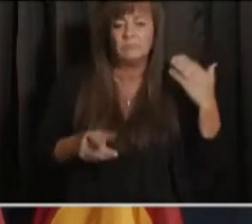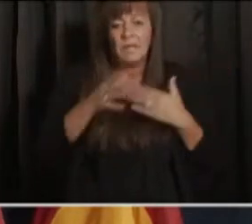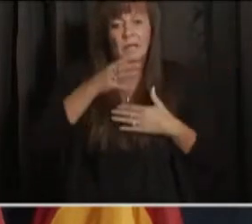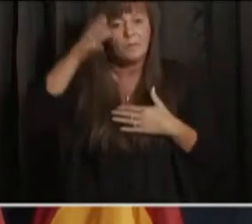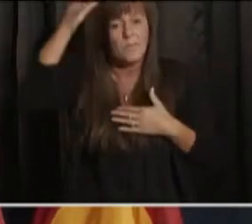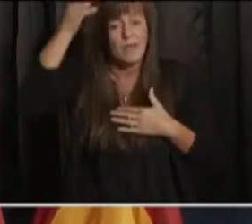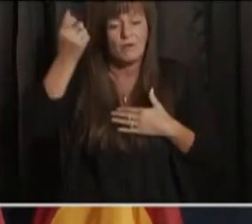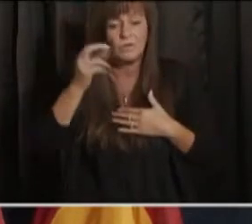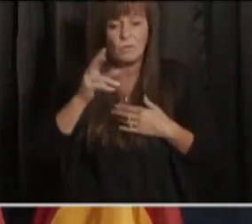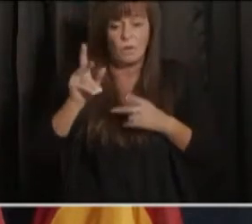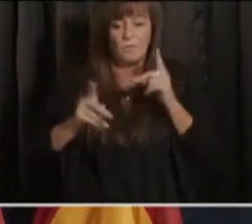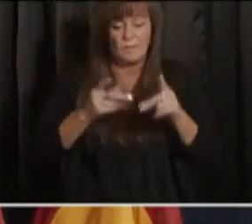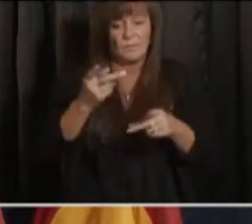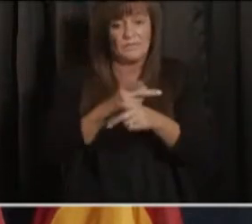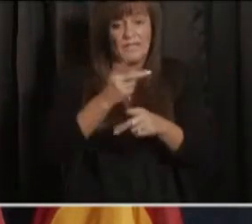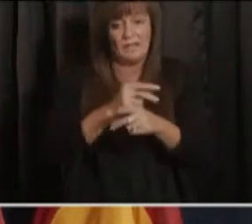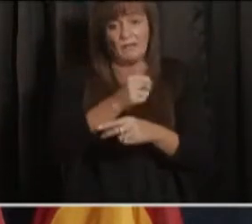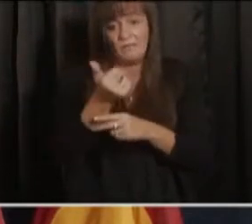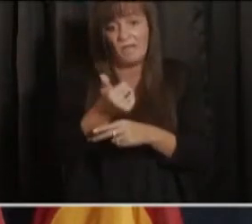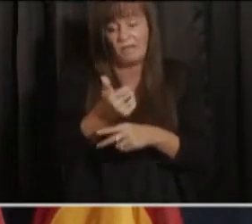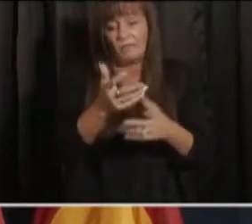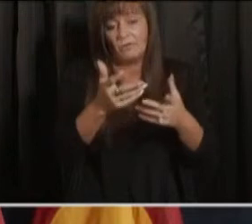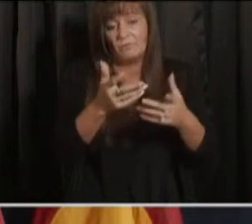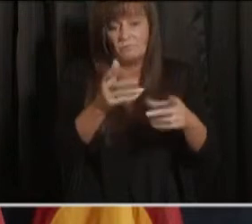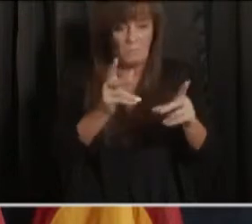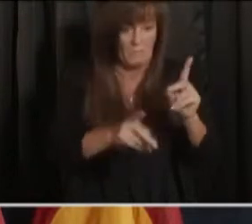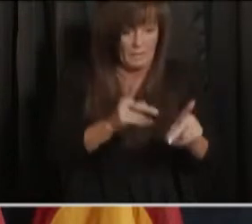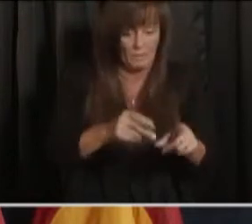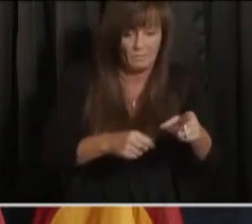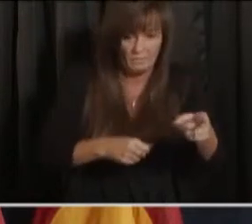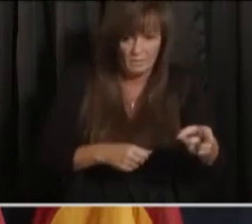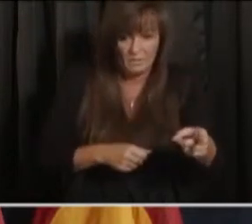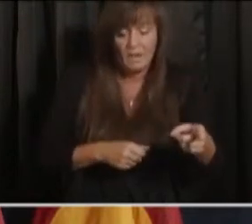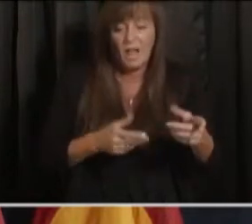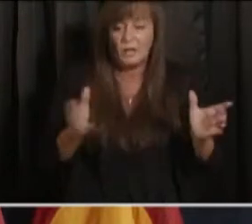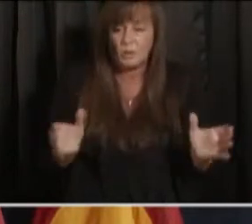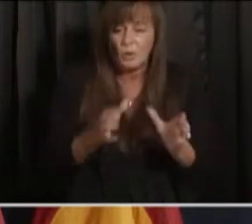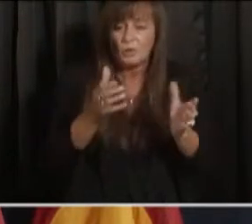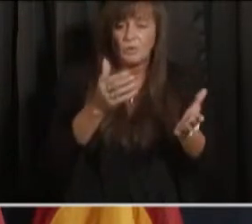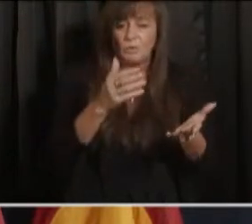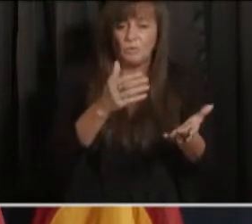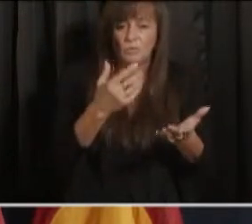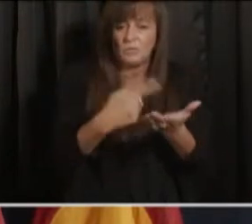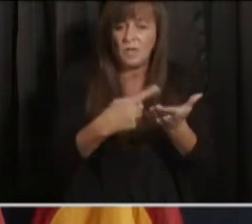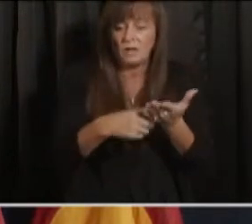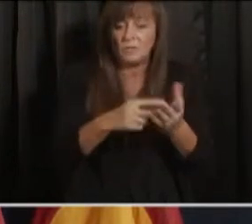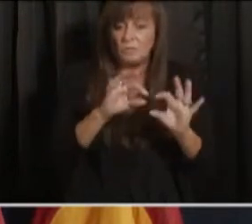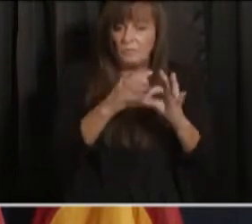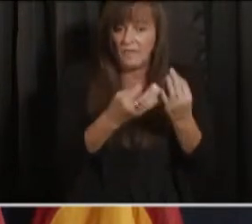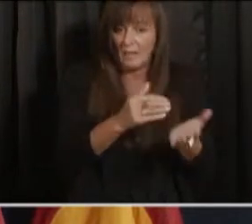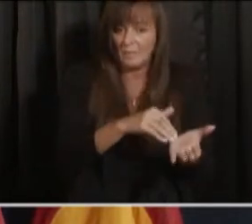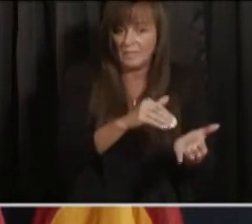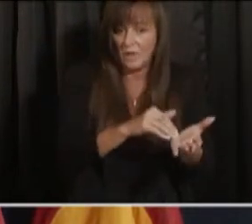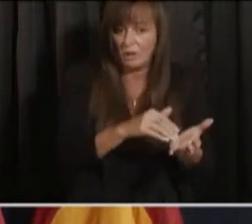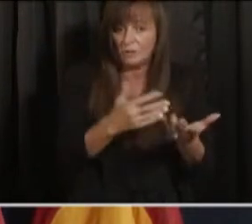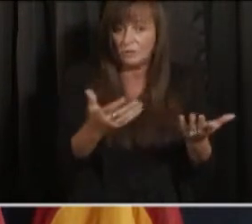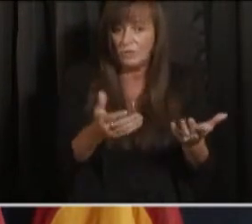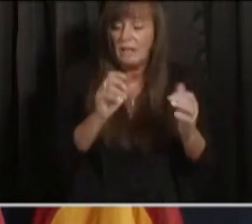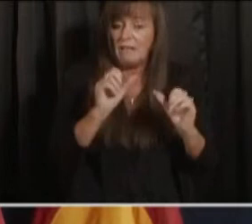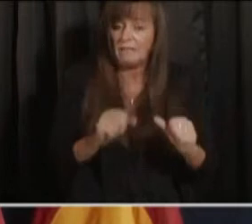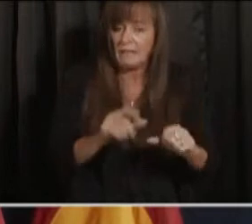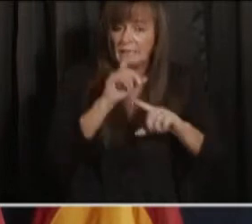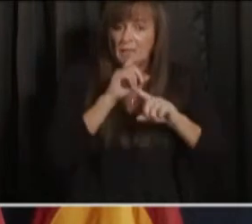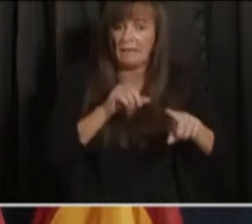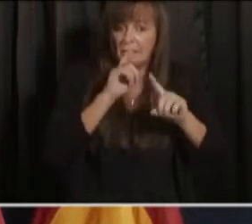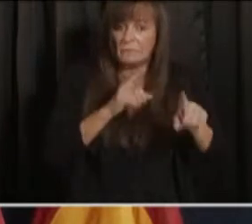questions or concerns, I encourage you to speak to your pediatrician or family doctor about the COVID vaccine. They can address your questions